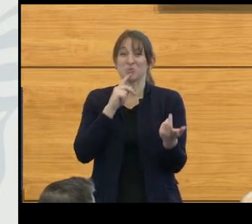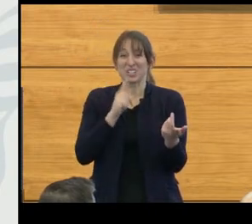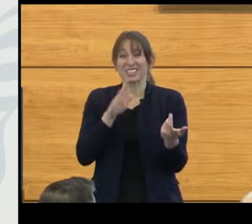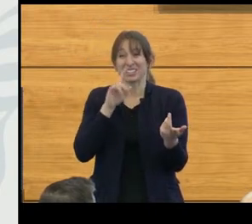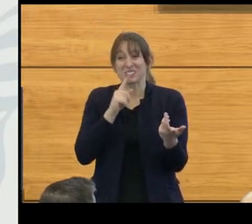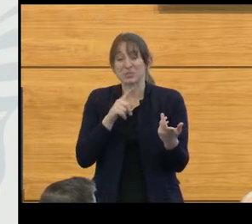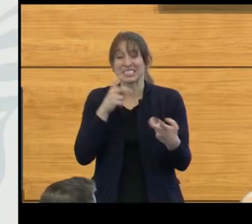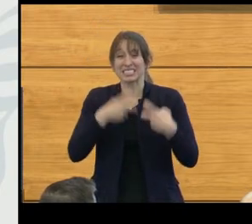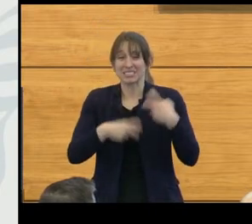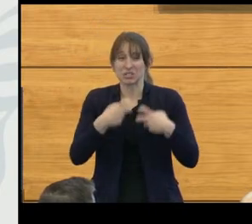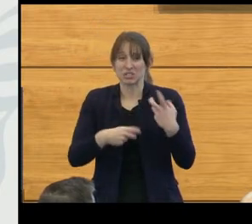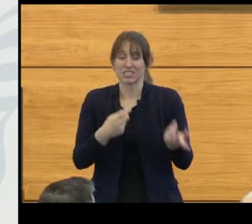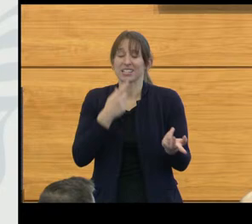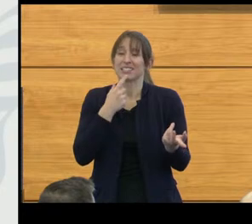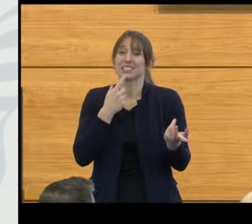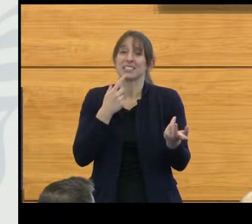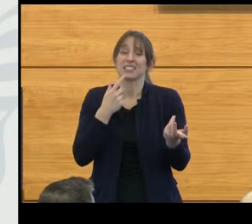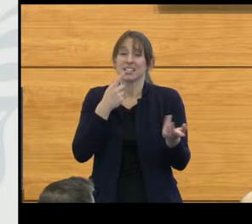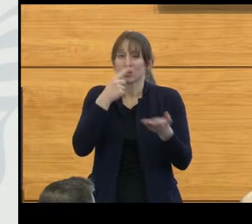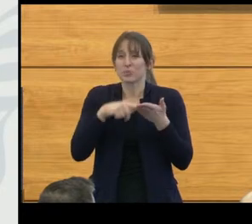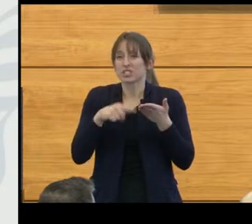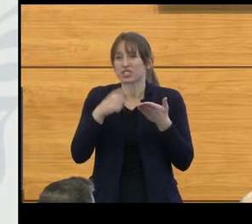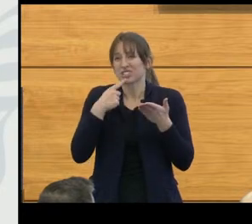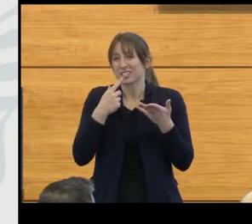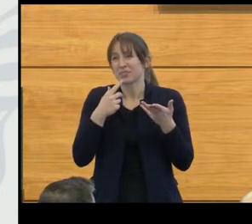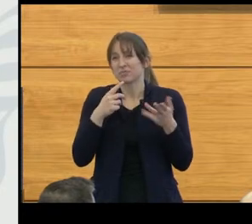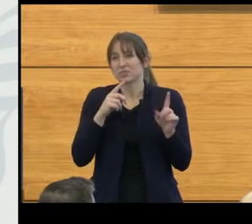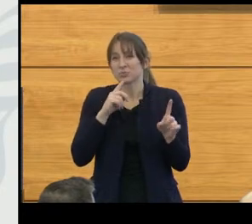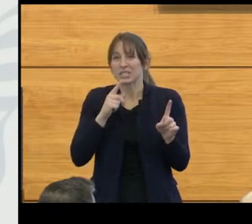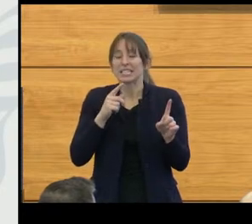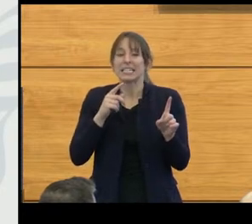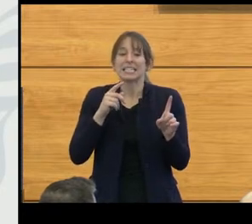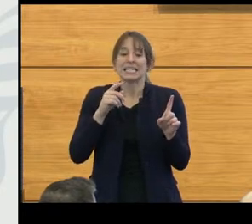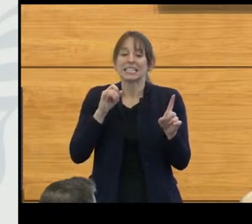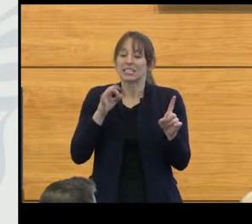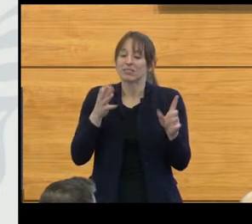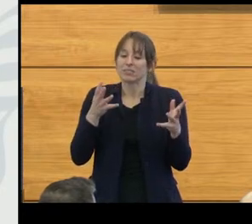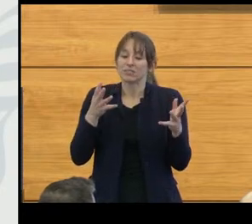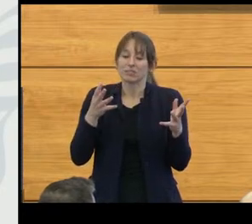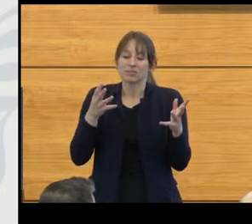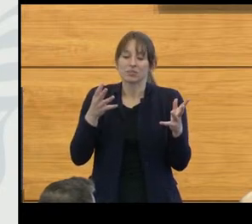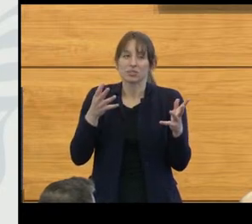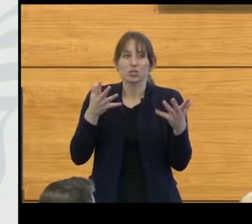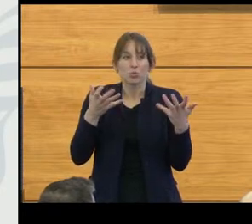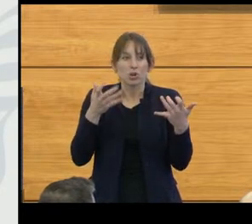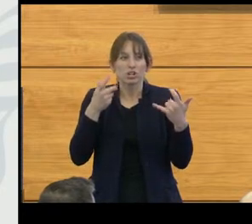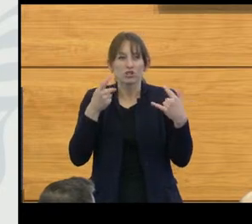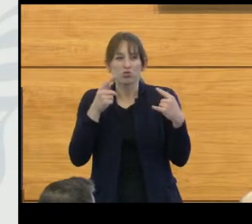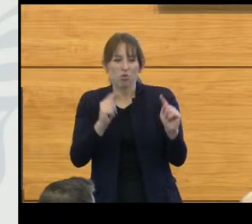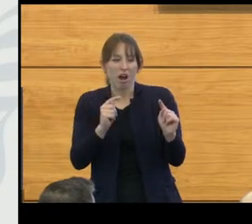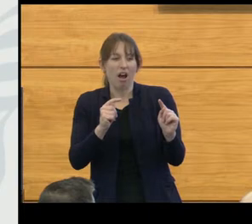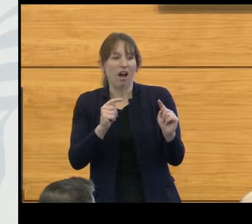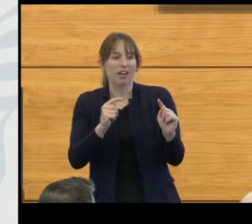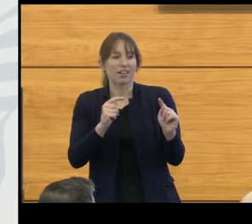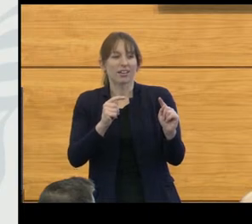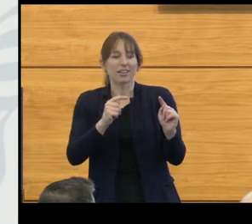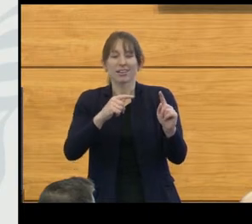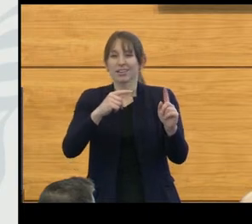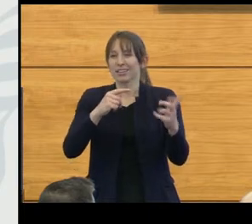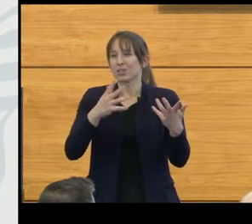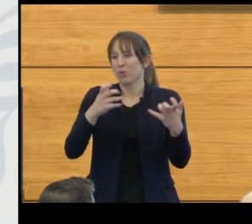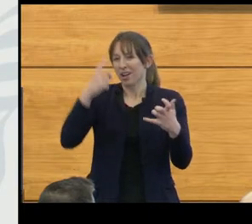In fact, he said that you really needed optimism if you're going to be able to try to get to the point that you could help these